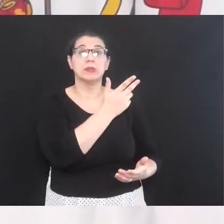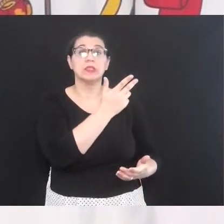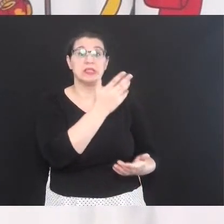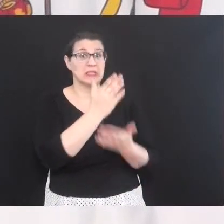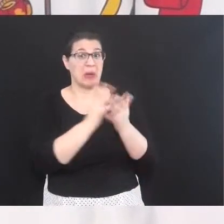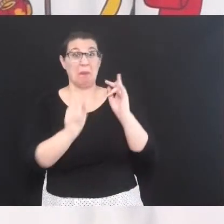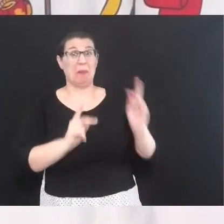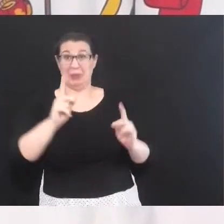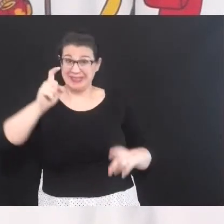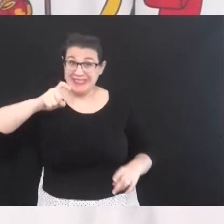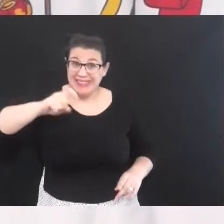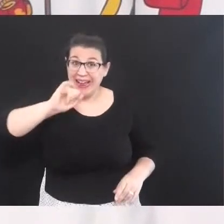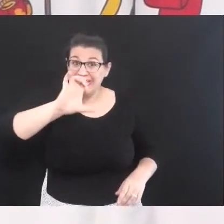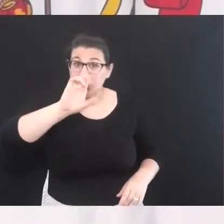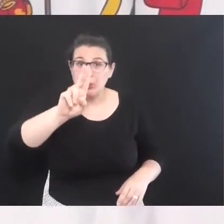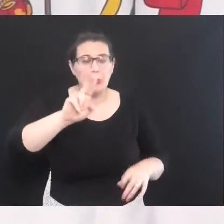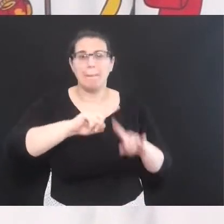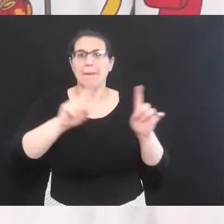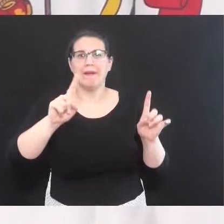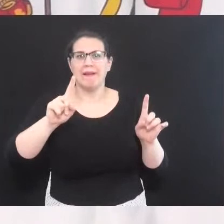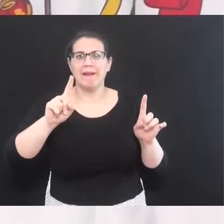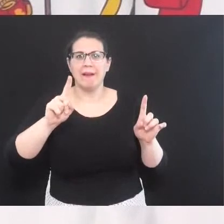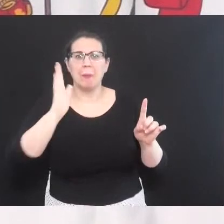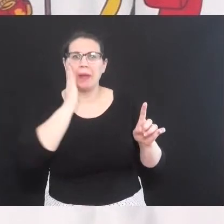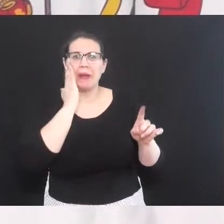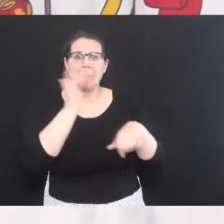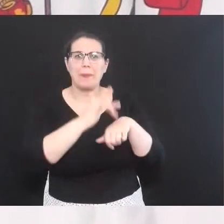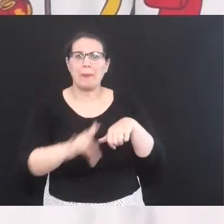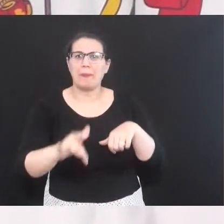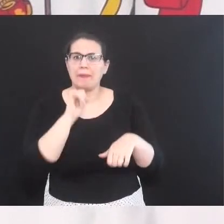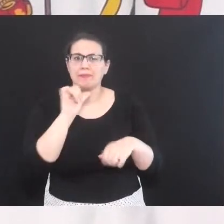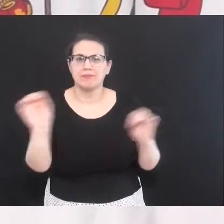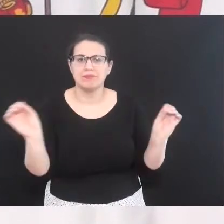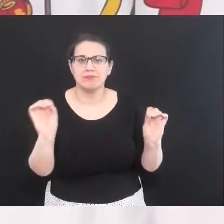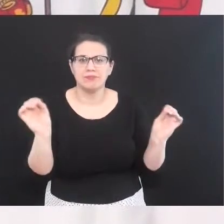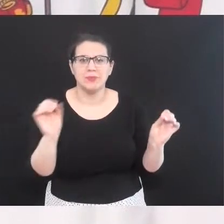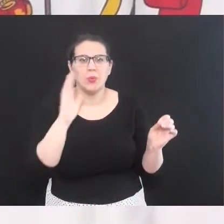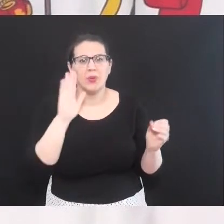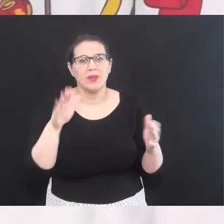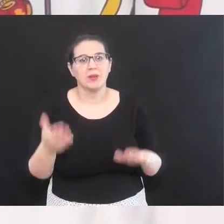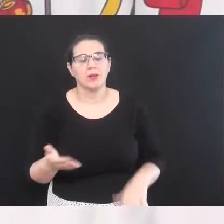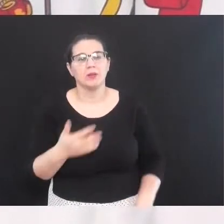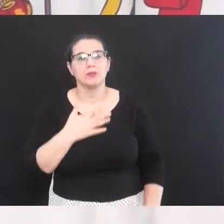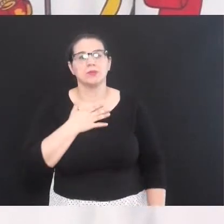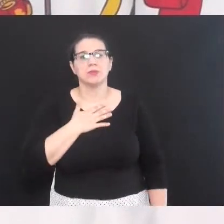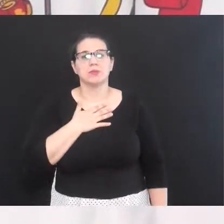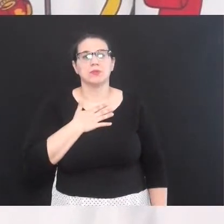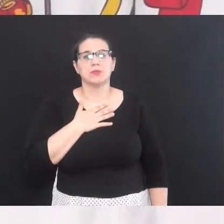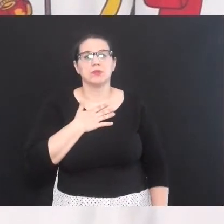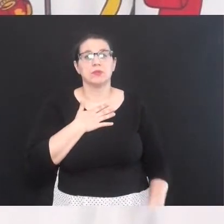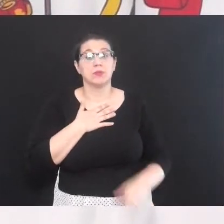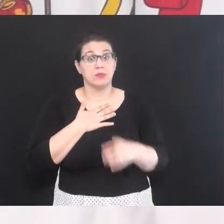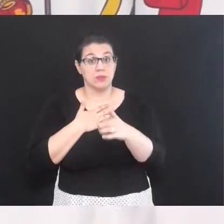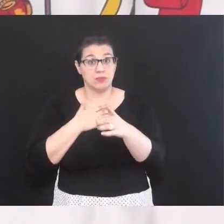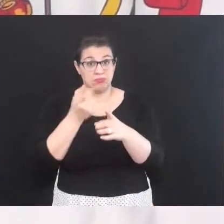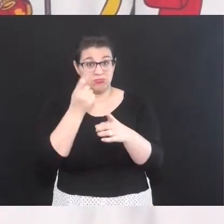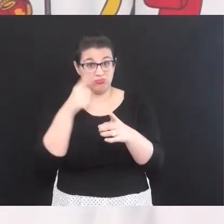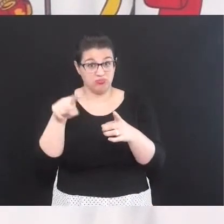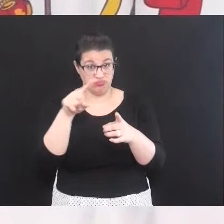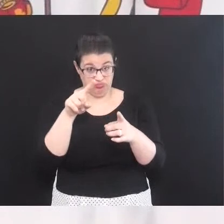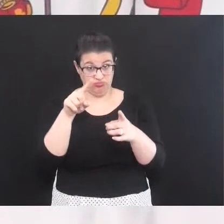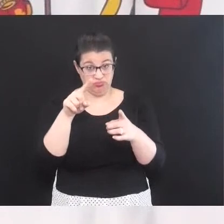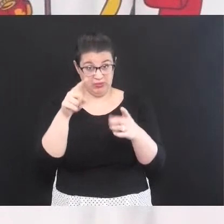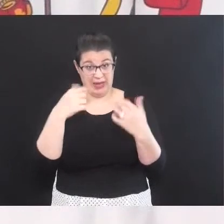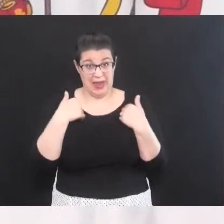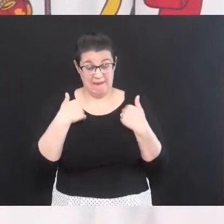bed, and they'll die. Now, you've got a real choice, West Virginia. To